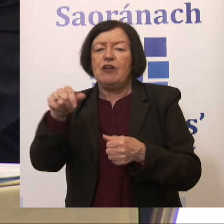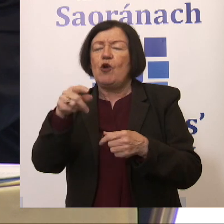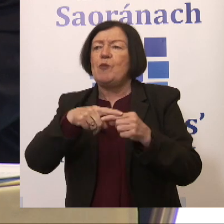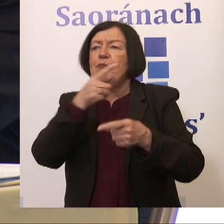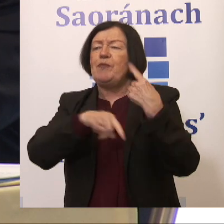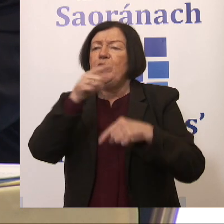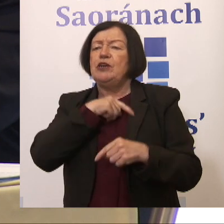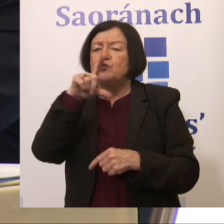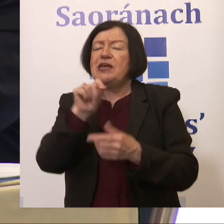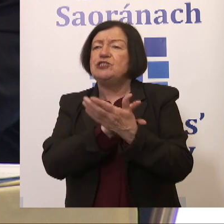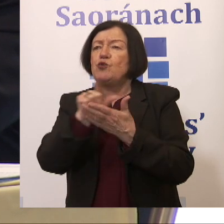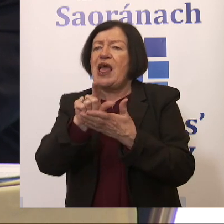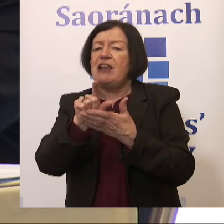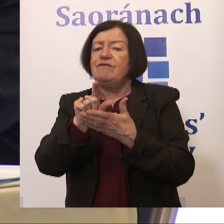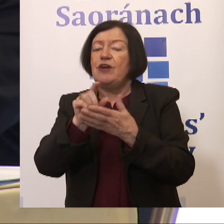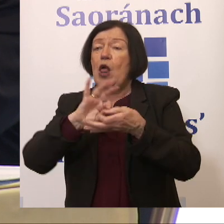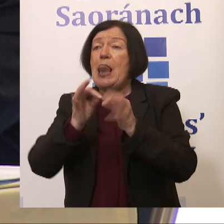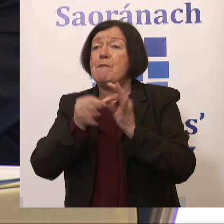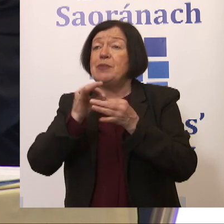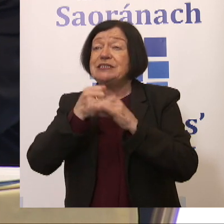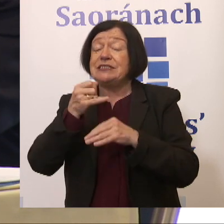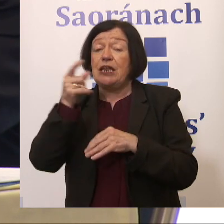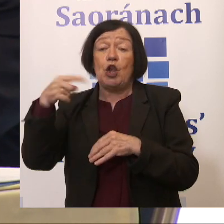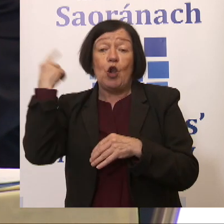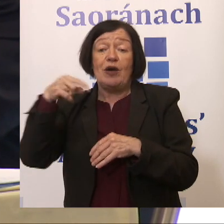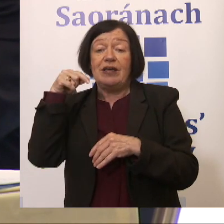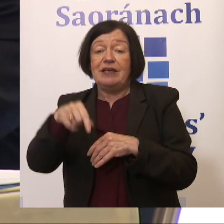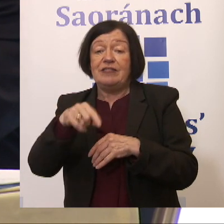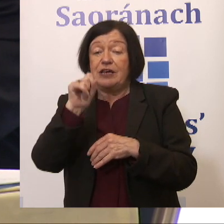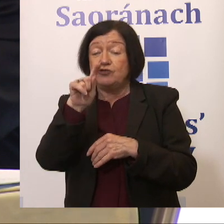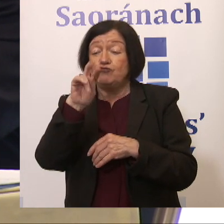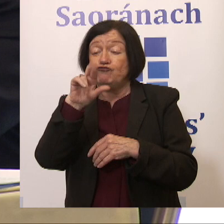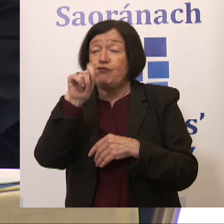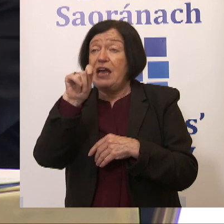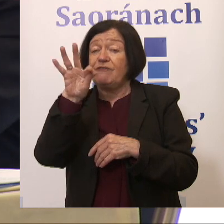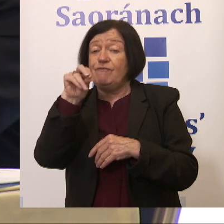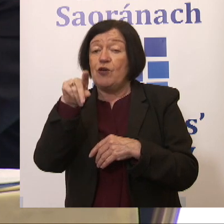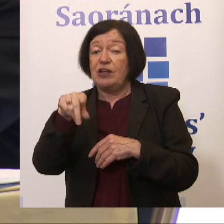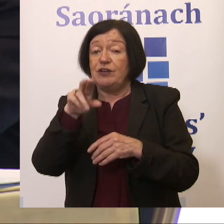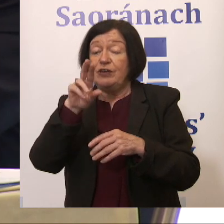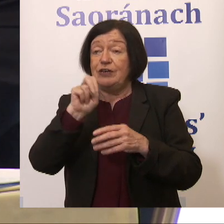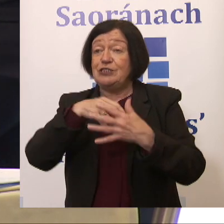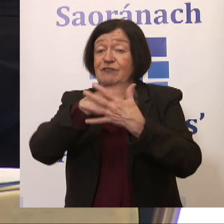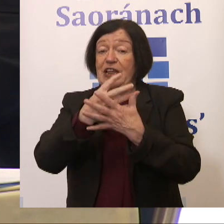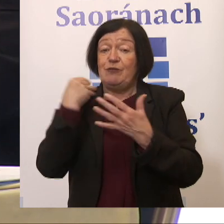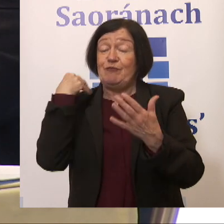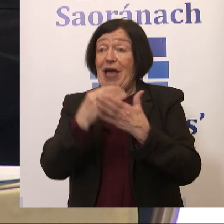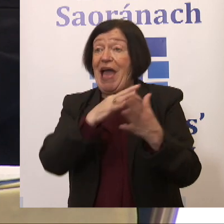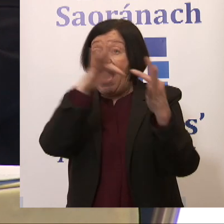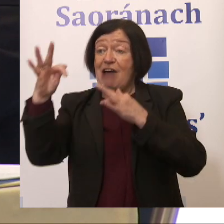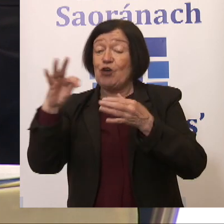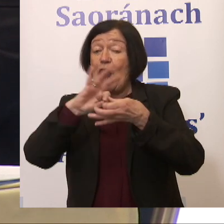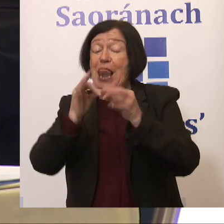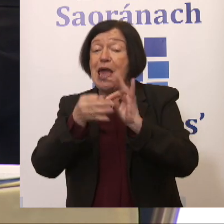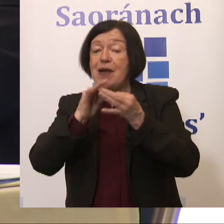the 2012 Olympics, for example, in London, that whole area of Stratford, which is hugely redeveloped post-Olympics now, that was the